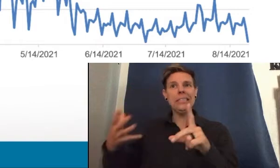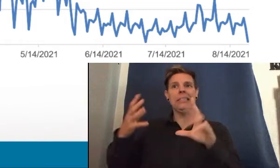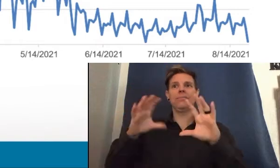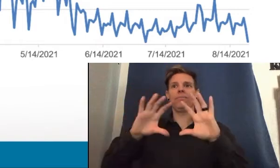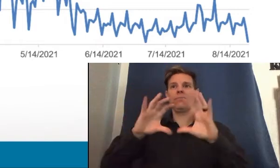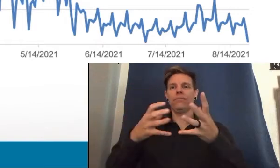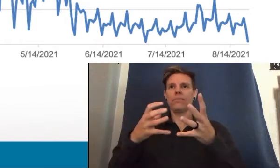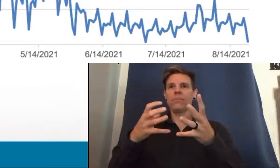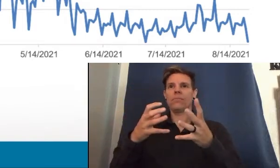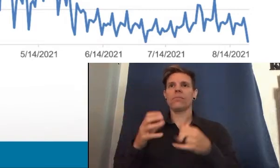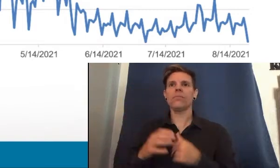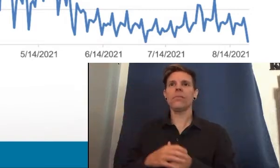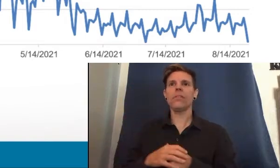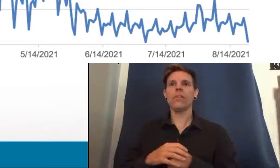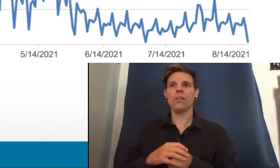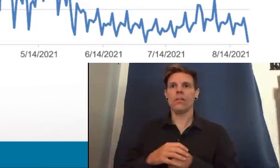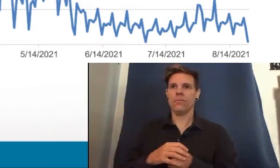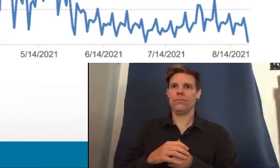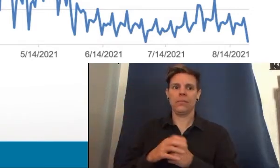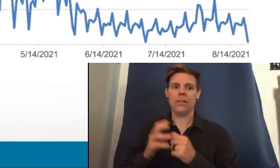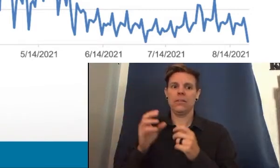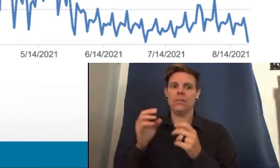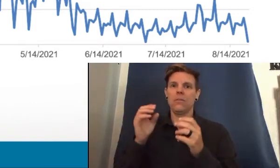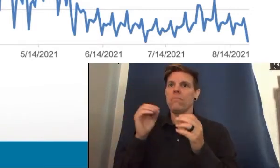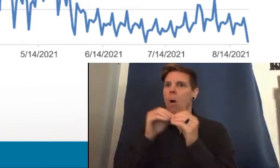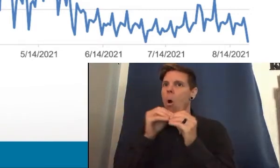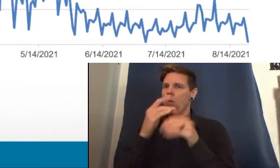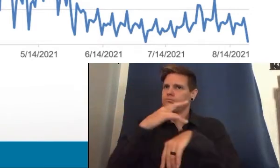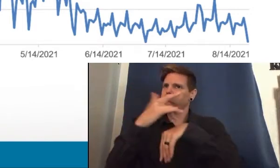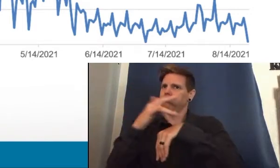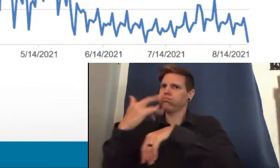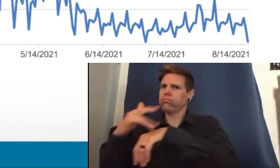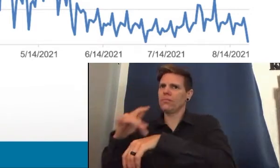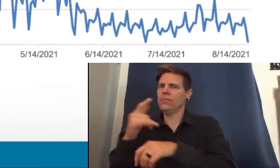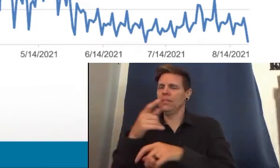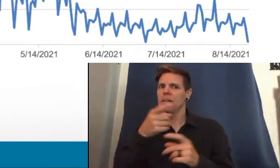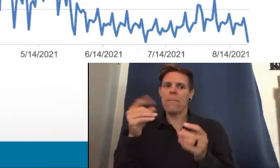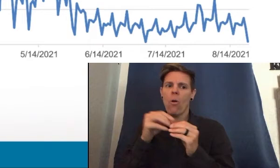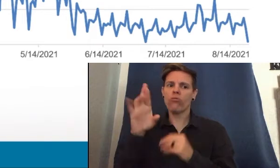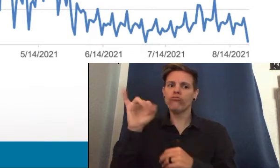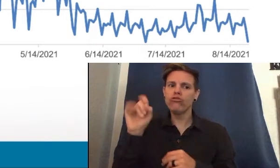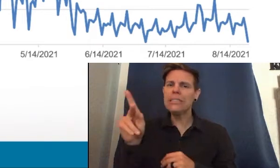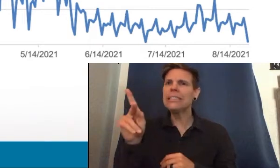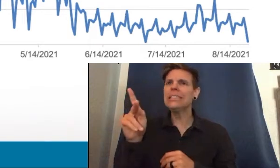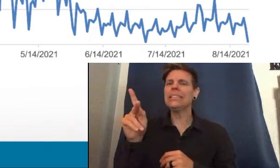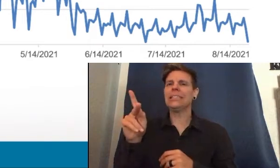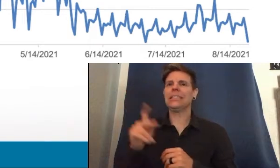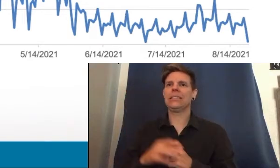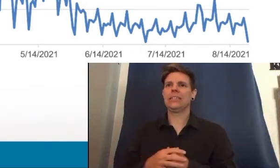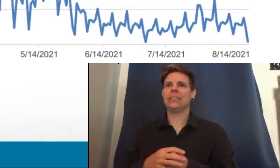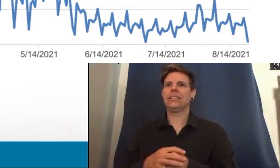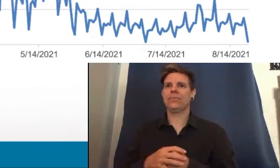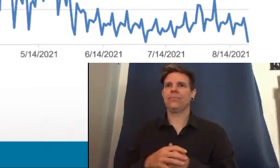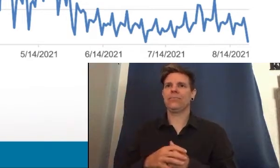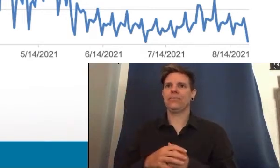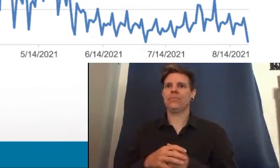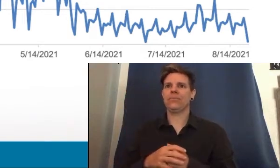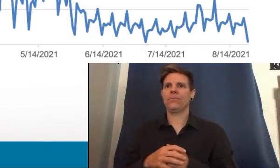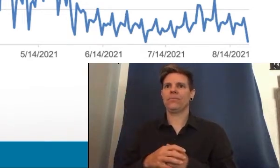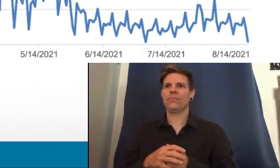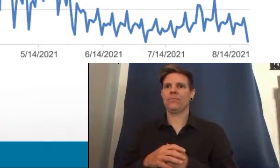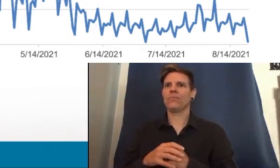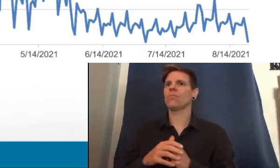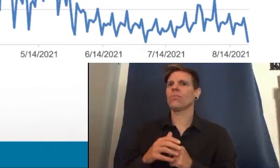be vaccinated. So we started with those at most at risk, the elderly, and then our frontline workers, and expanded. And then